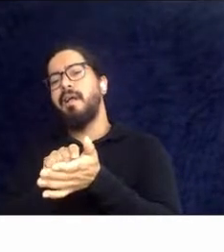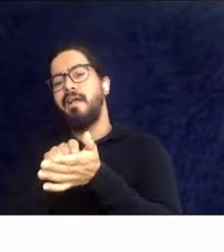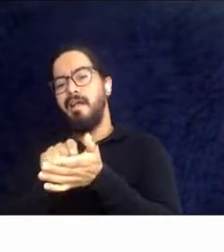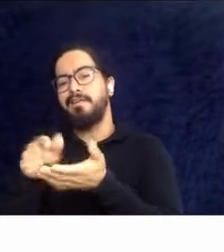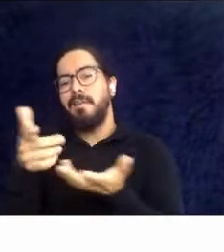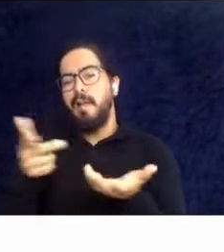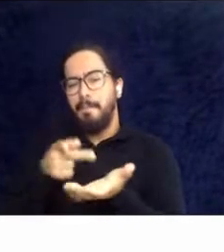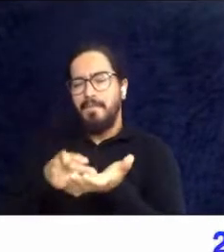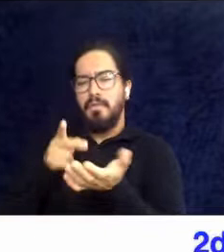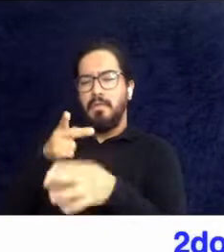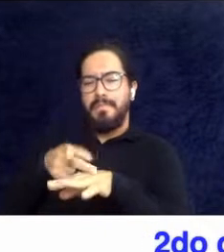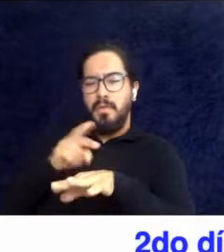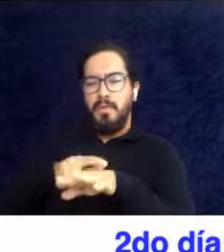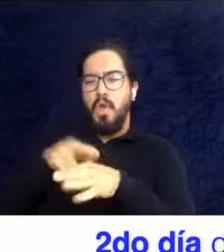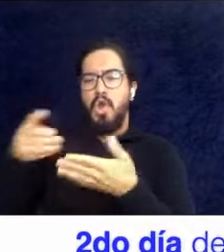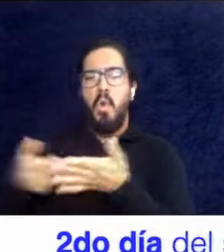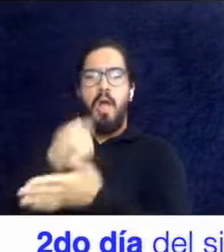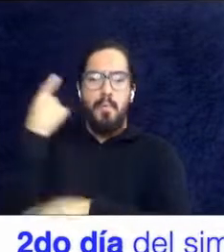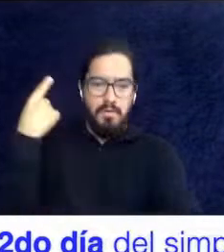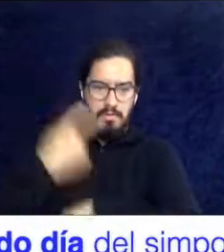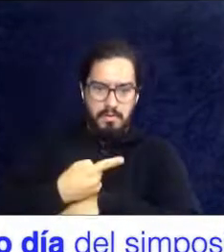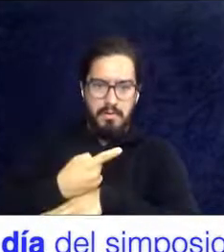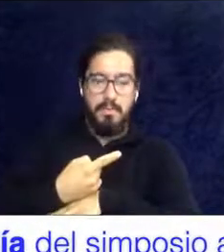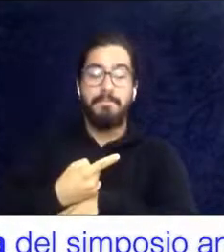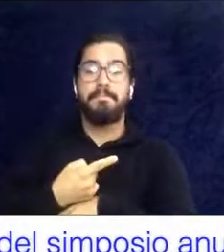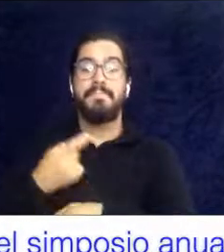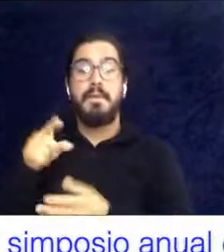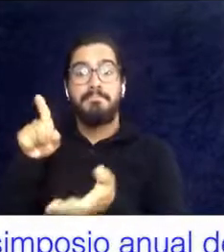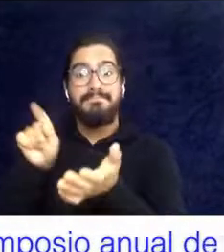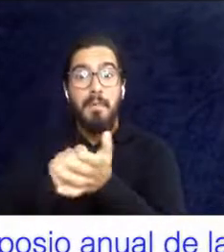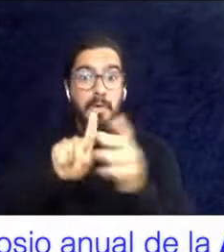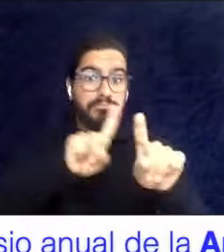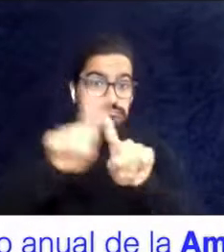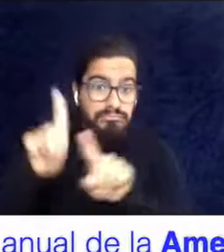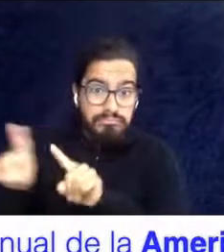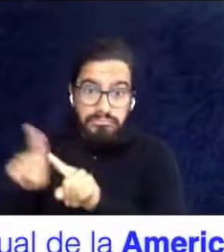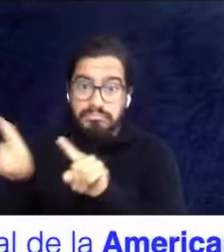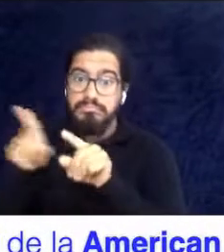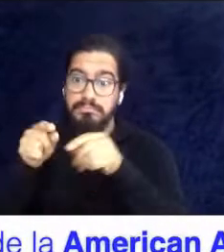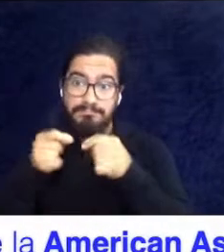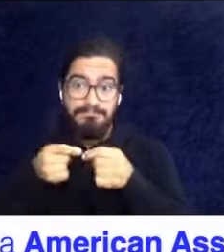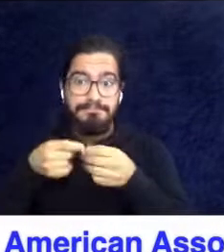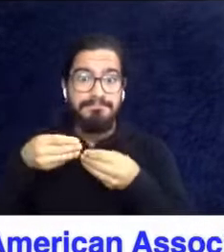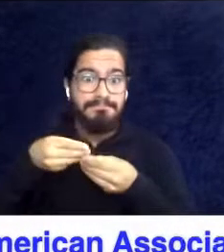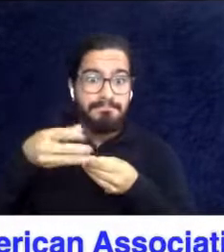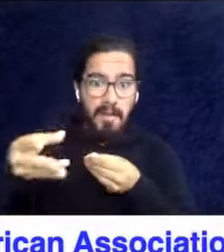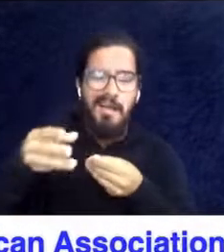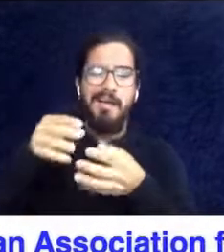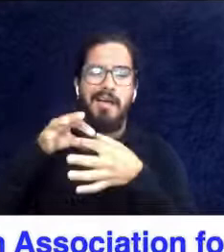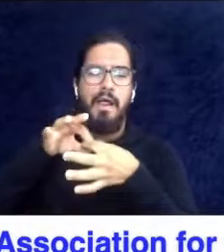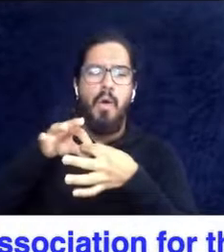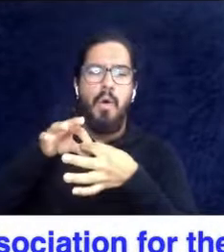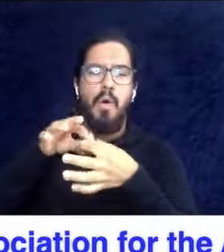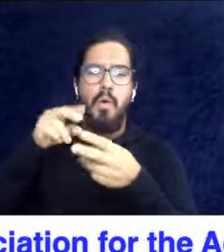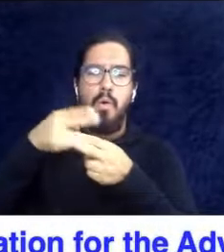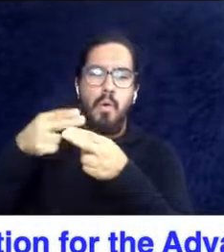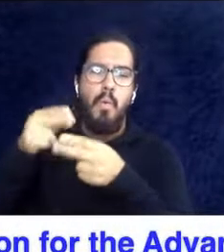contributor to publications such as the Washington Post, The Nation, and The New Yorker.